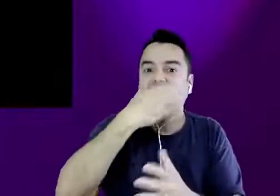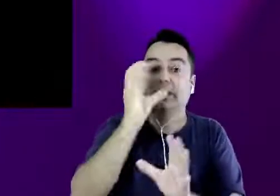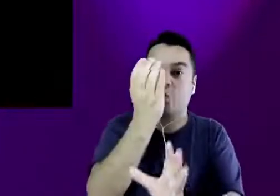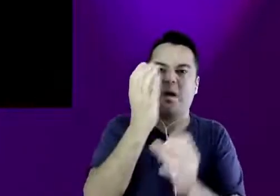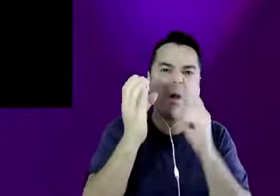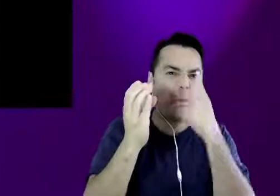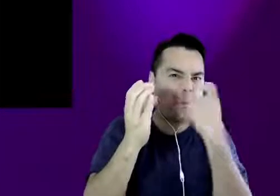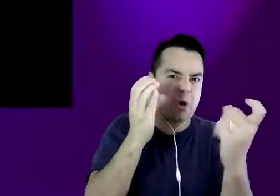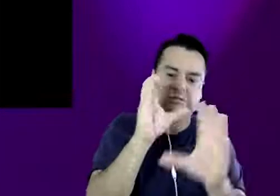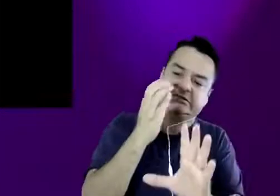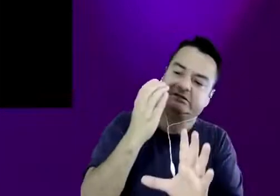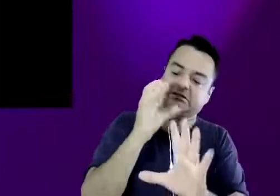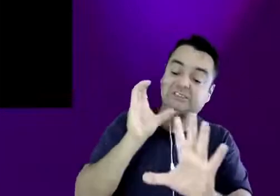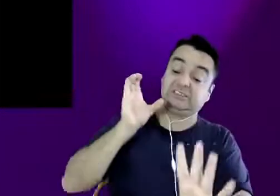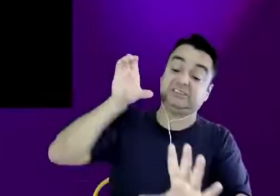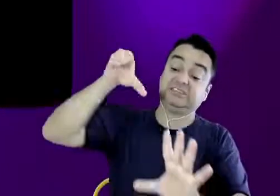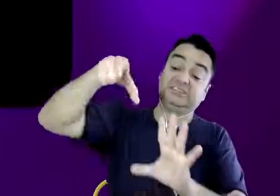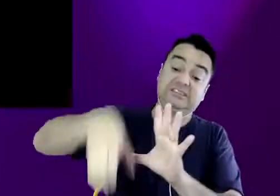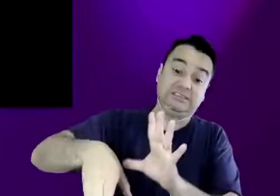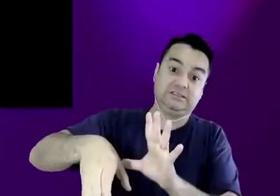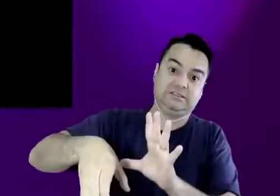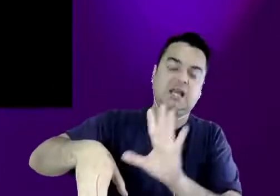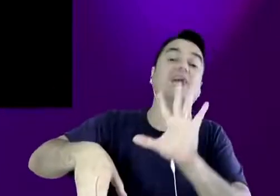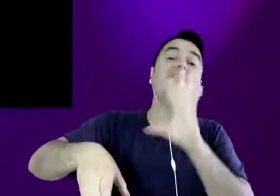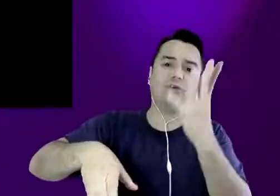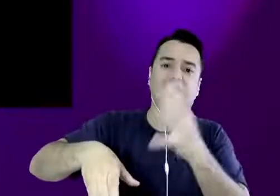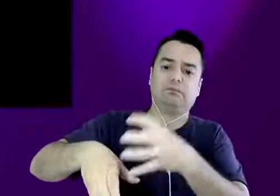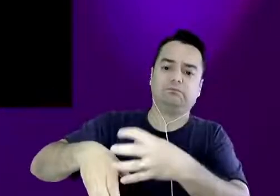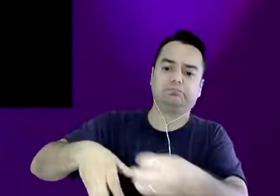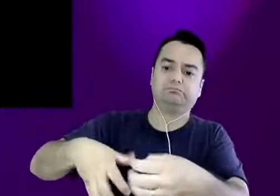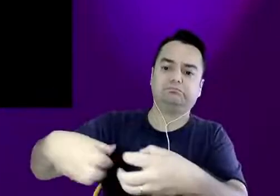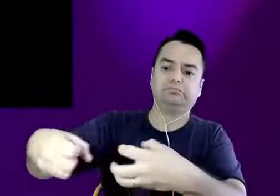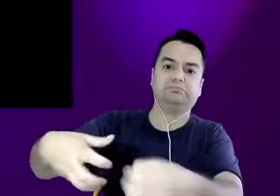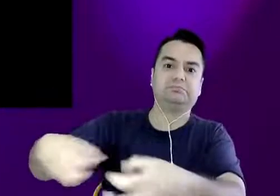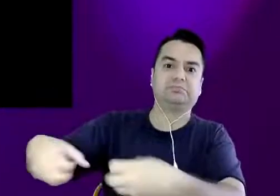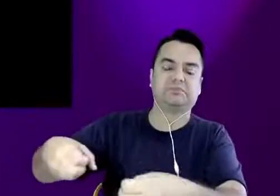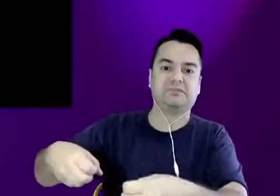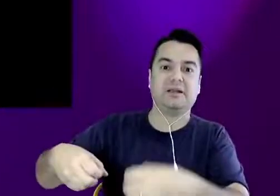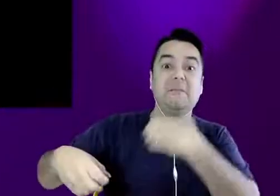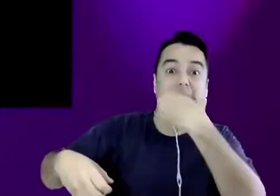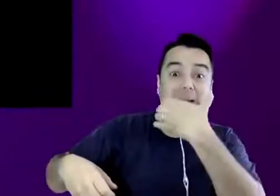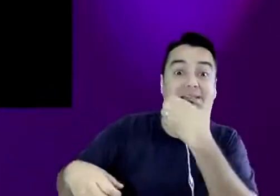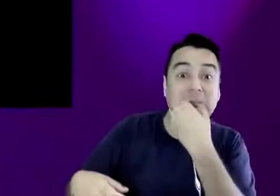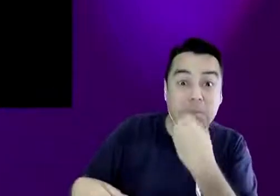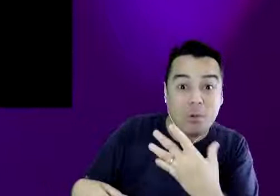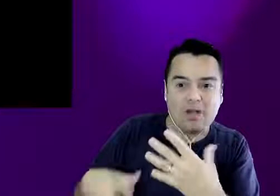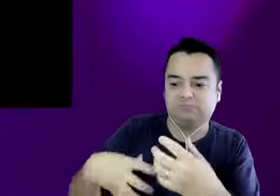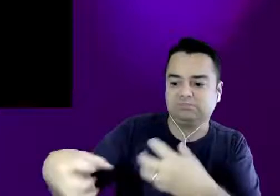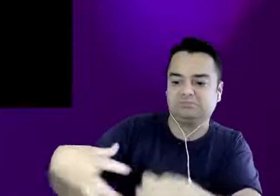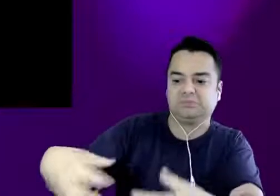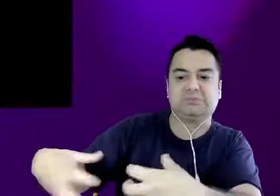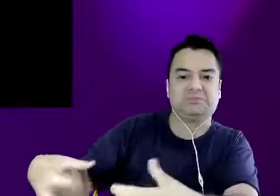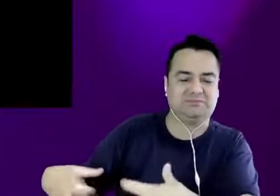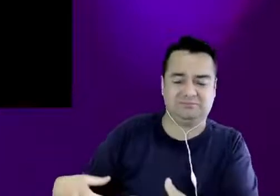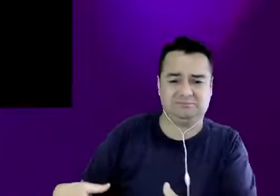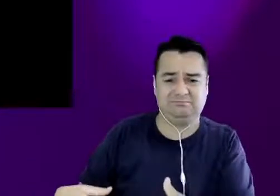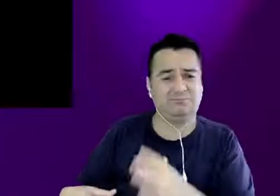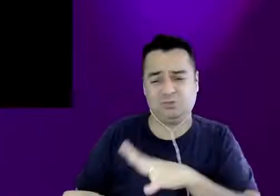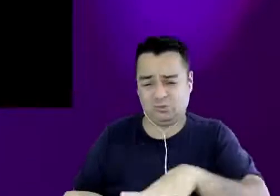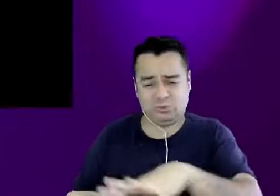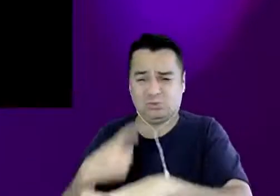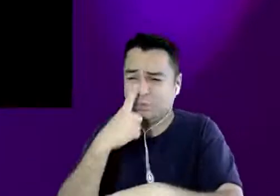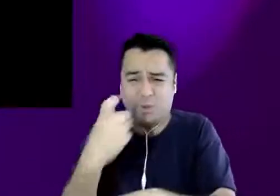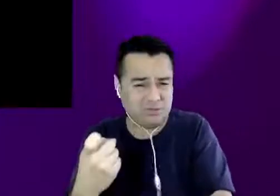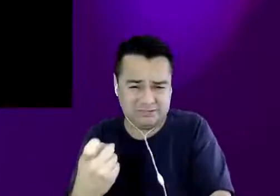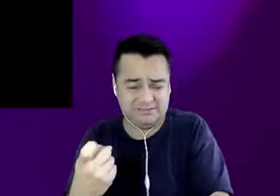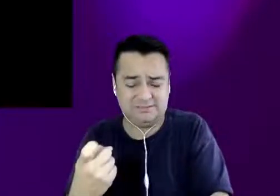to lose all the apple, guaranteed. Every single one will become rotten. So that's the goal of senolytics.